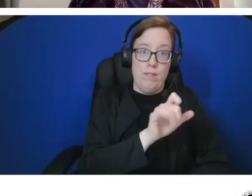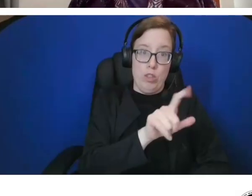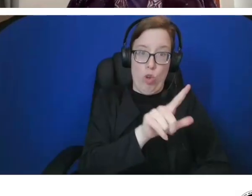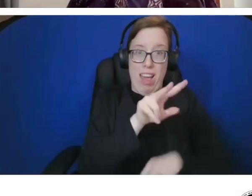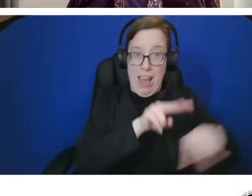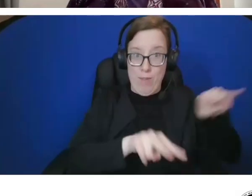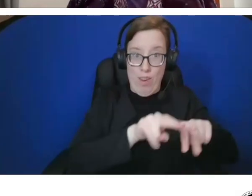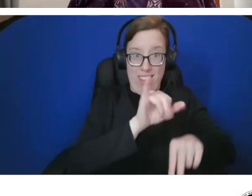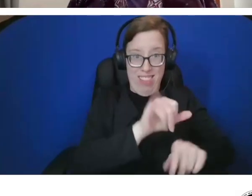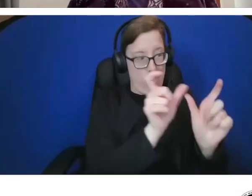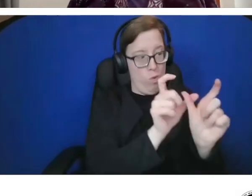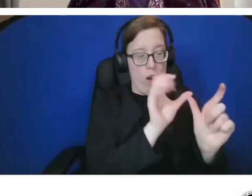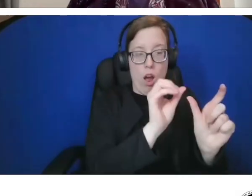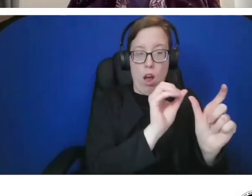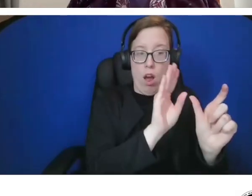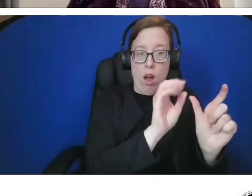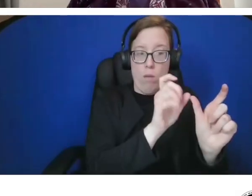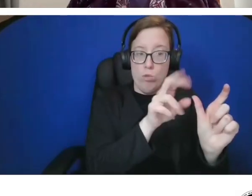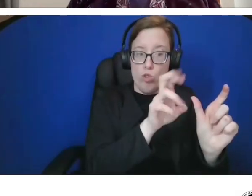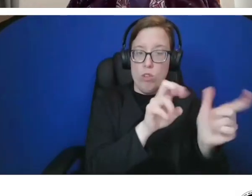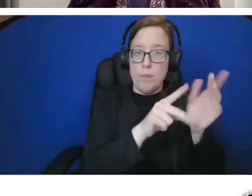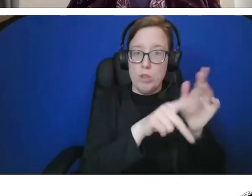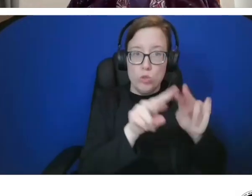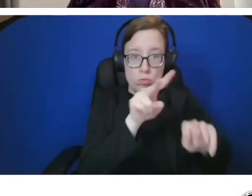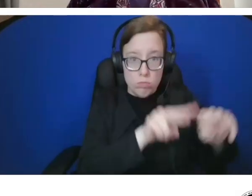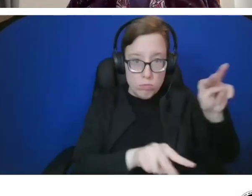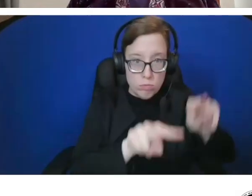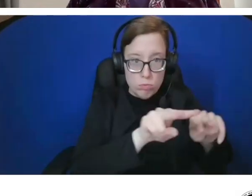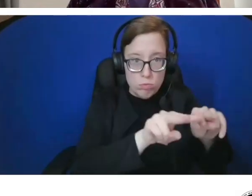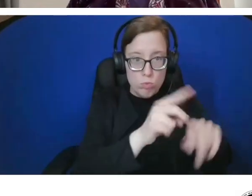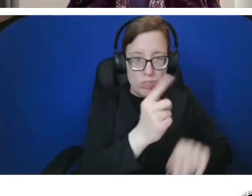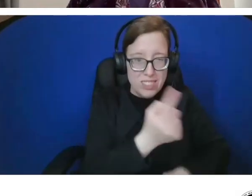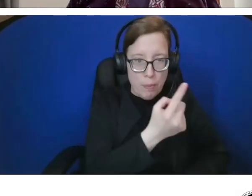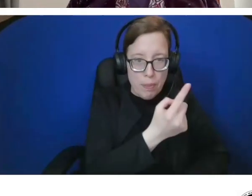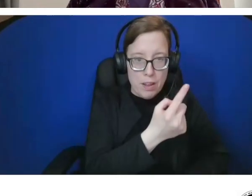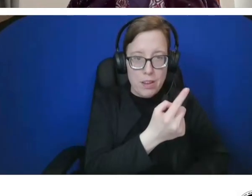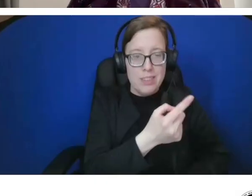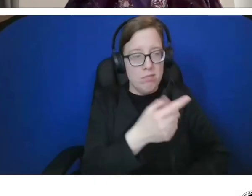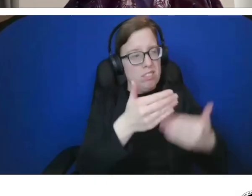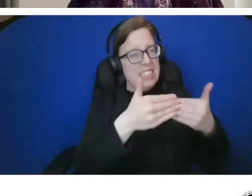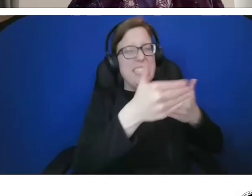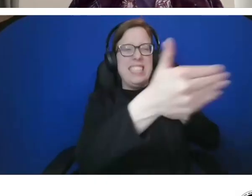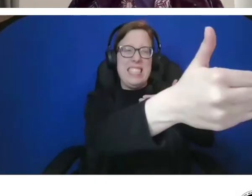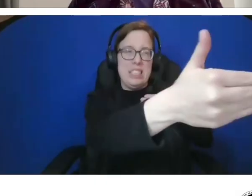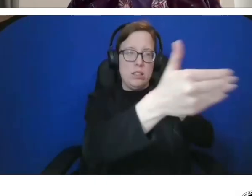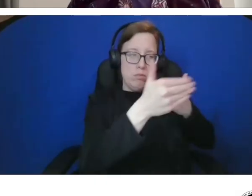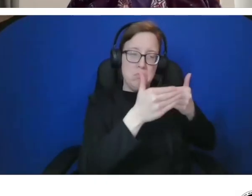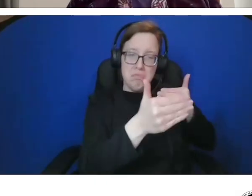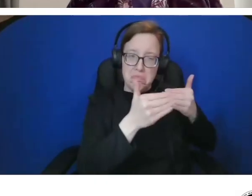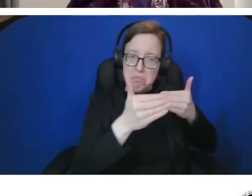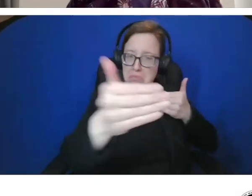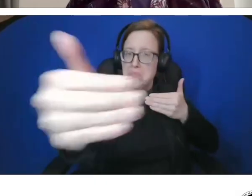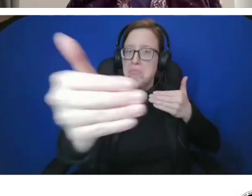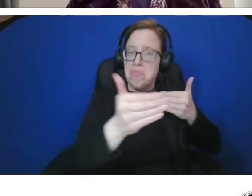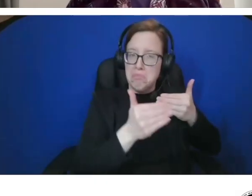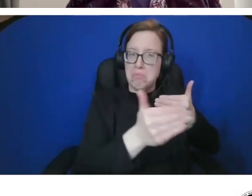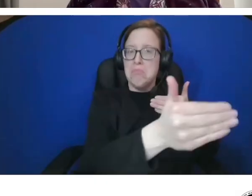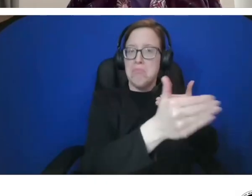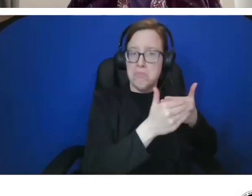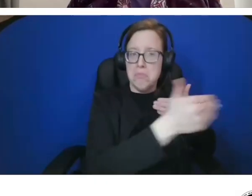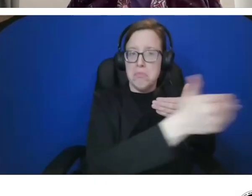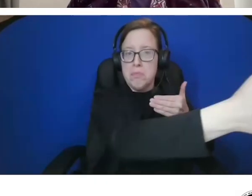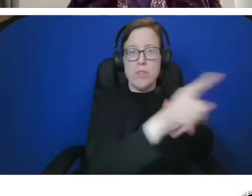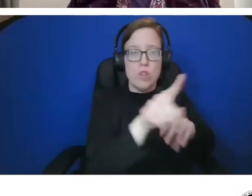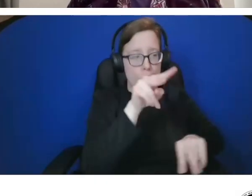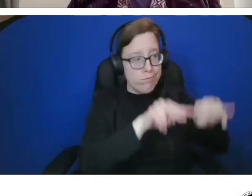word indicates, you observe something. And typically you observe at somewhat of a distance, but not always. And